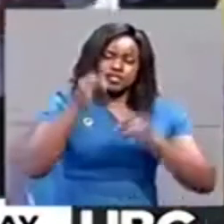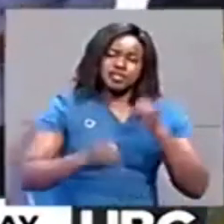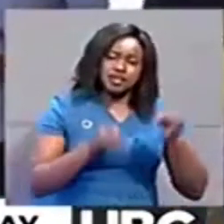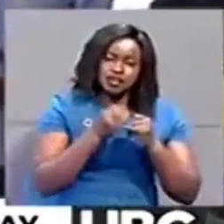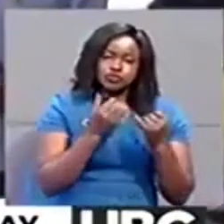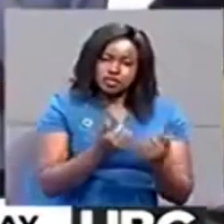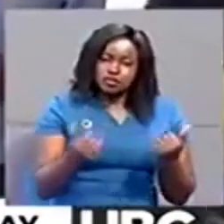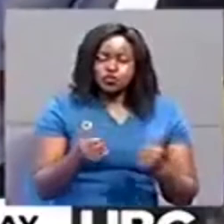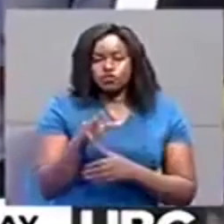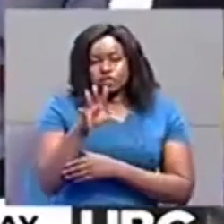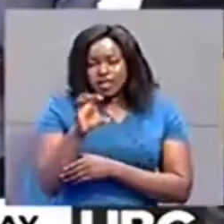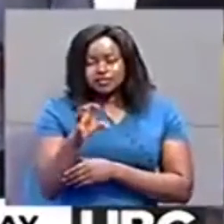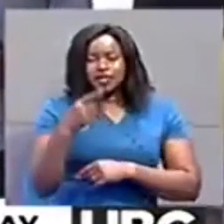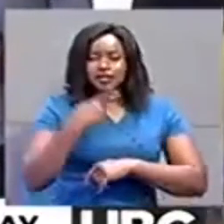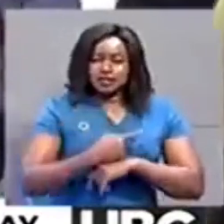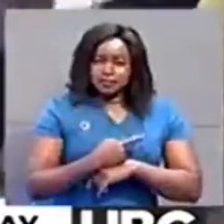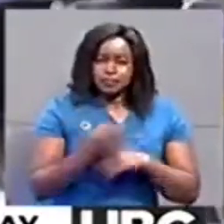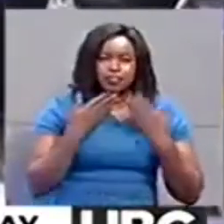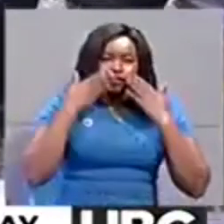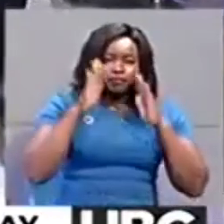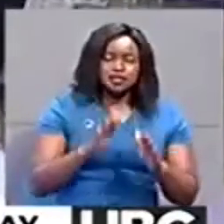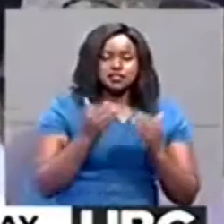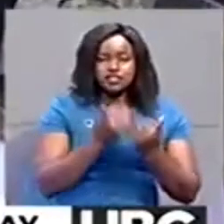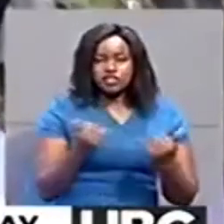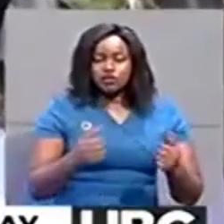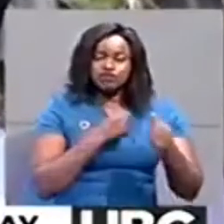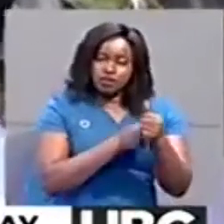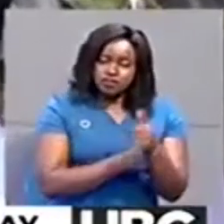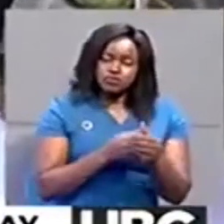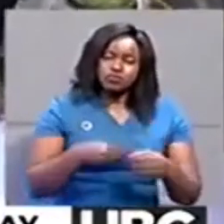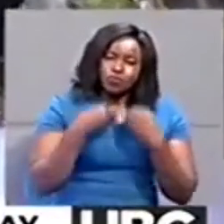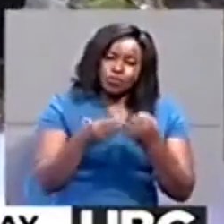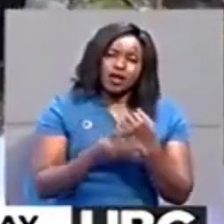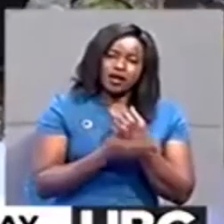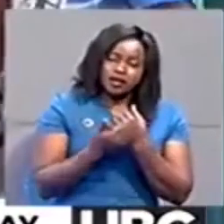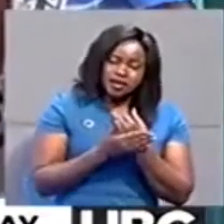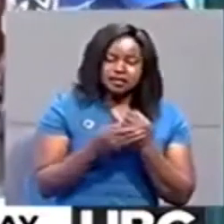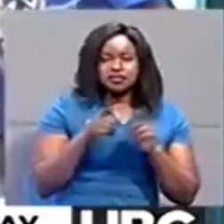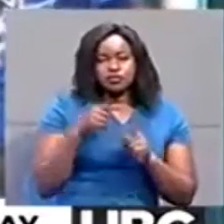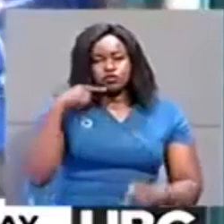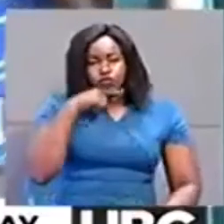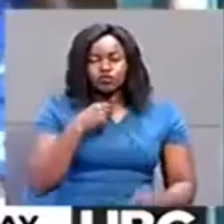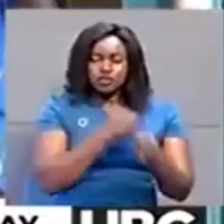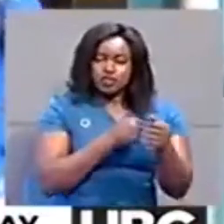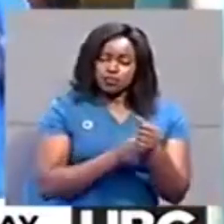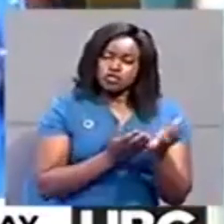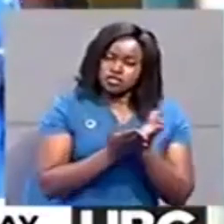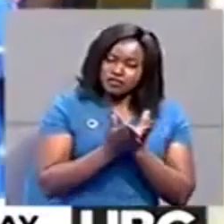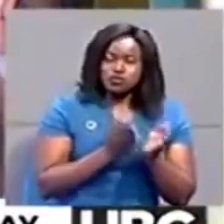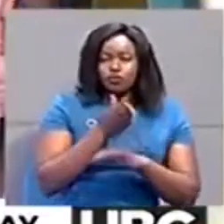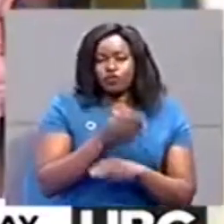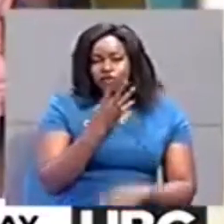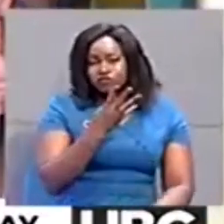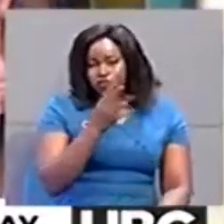Childhood Cancer Day. Blessed Child Foundation is providing care and physio-social support services to over